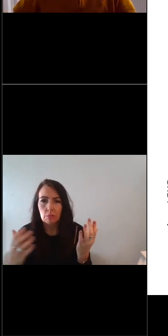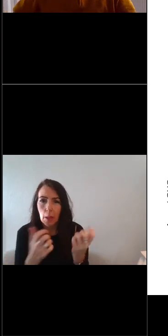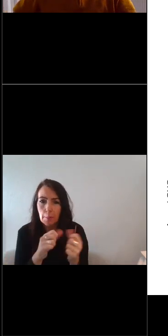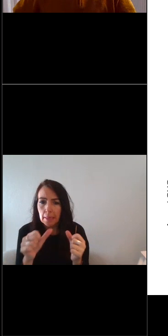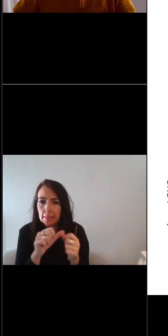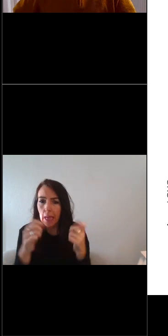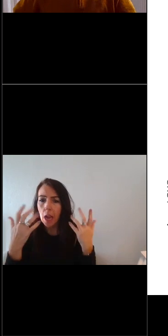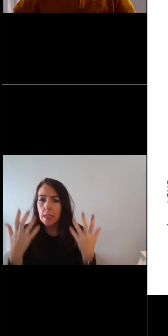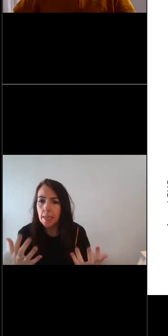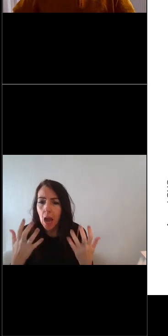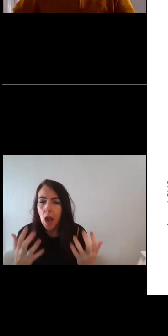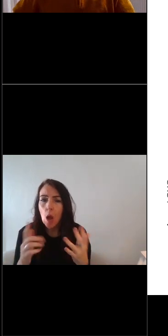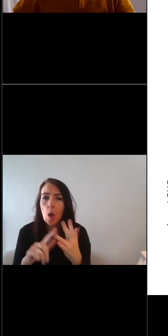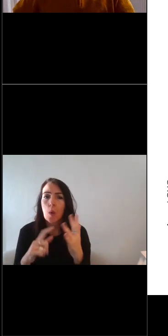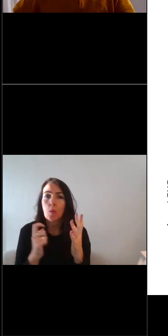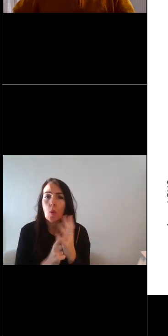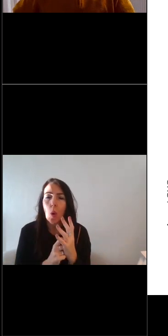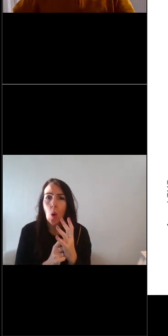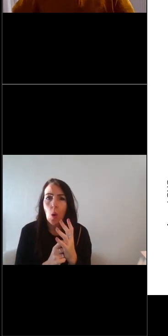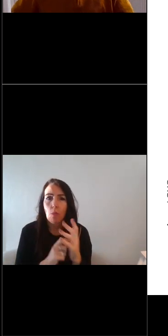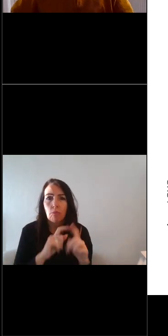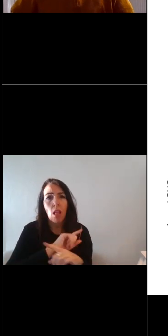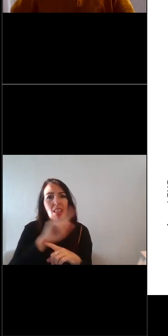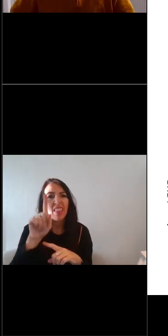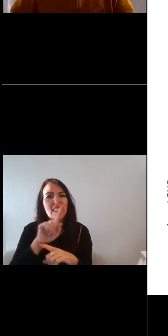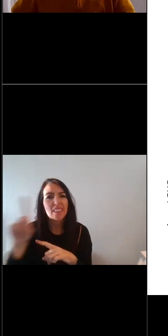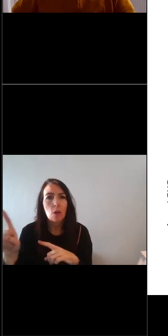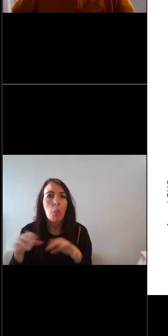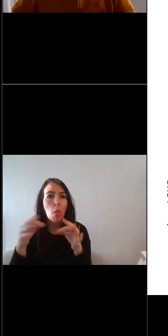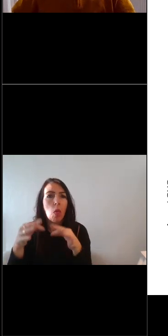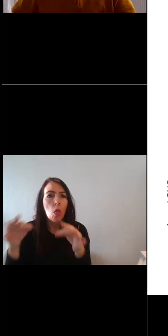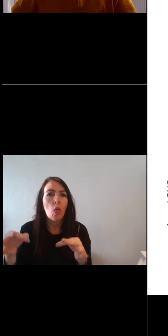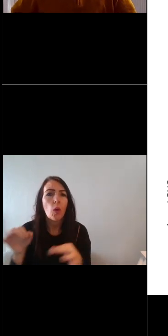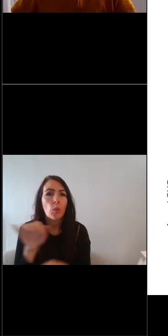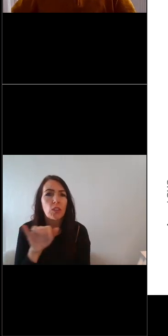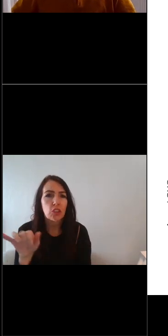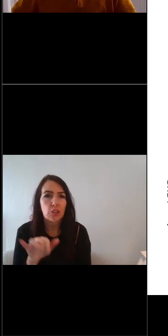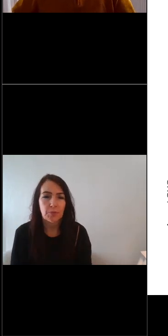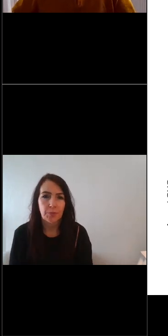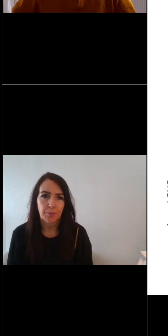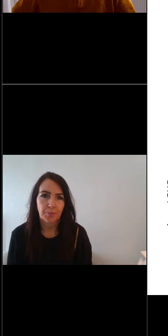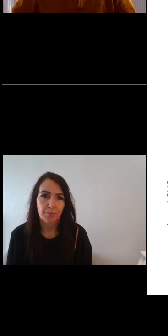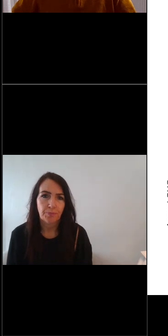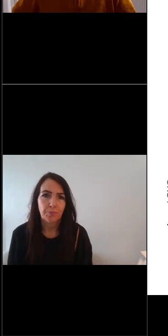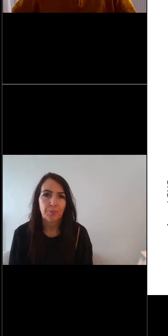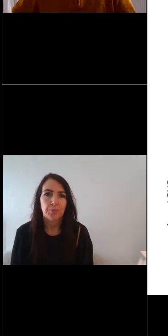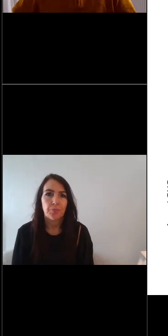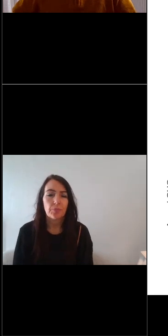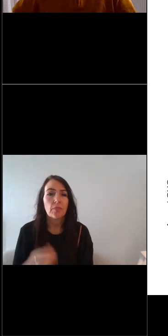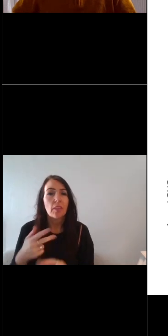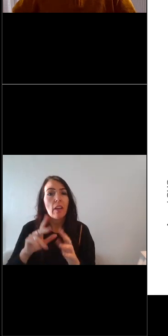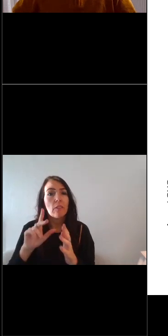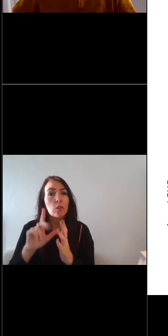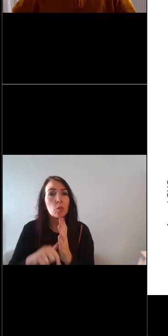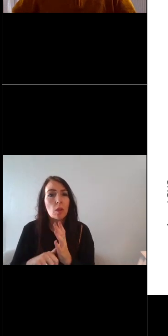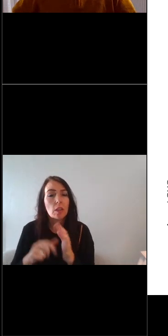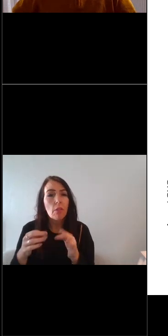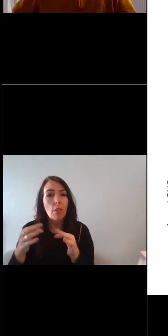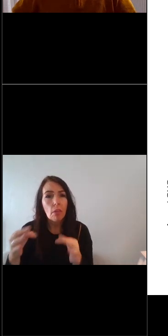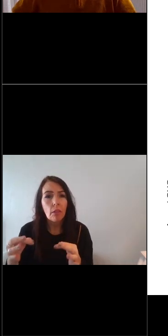you force yourself into a late migration by delaying? Of course, if you leave it late, then you're going to have